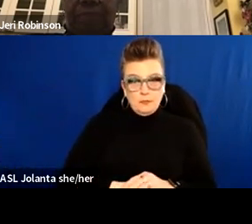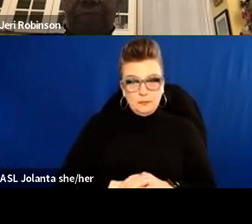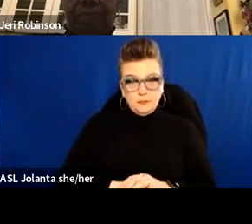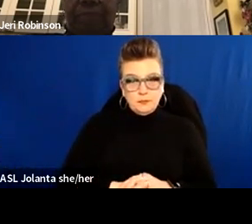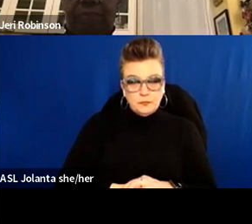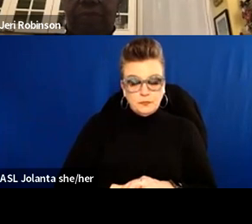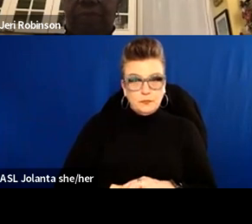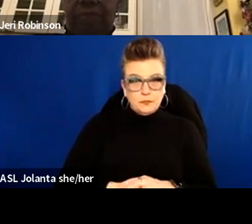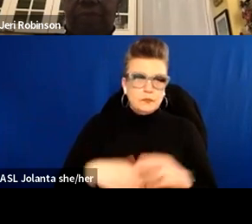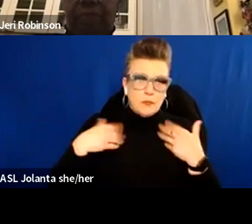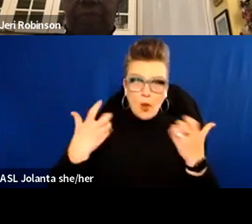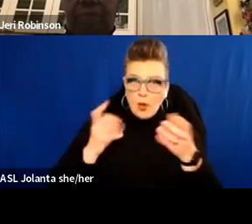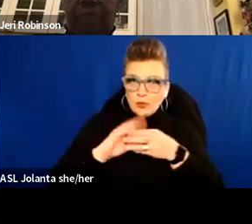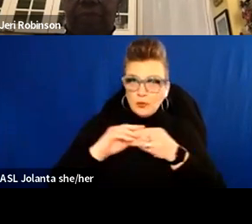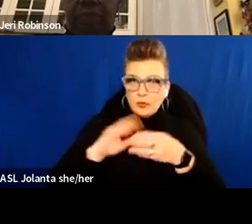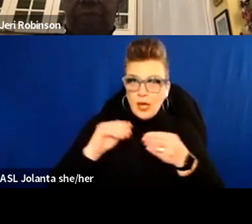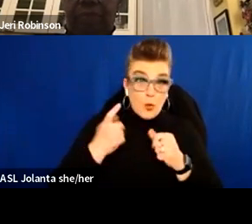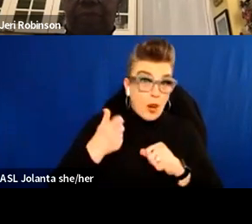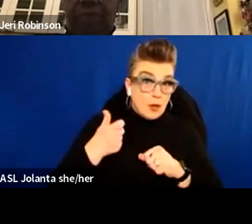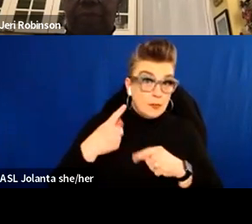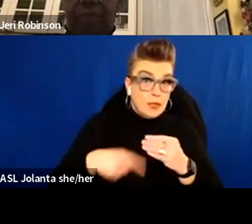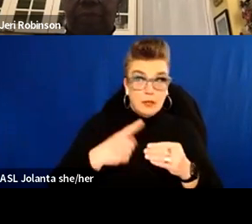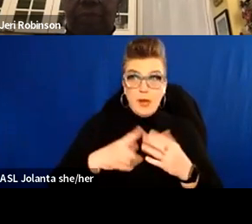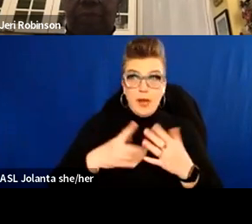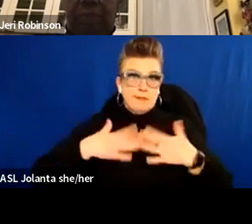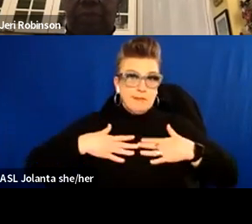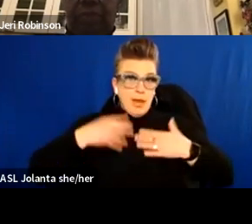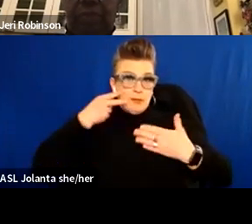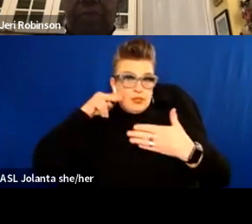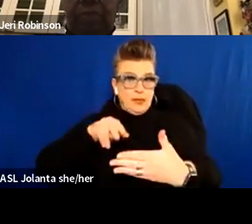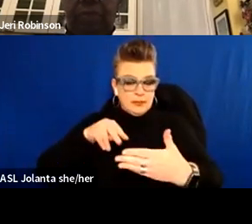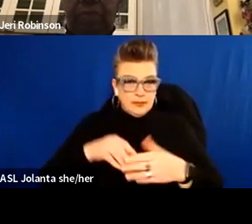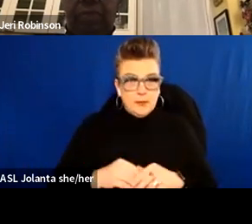i would like to tell you a little bit from where i'm come from